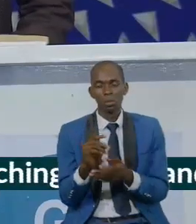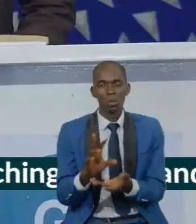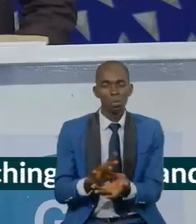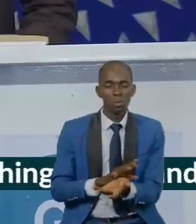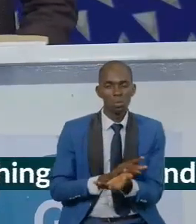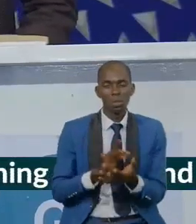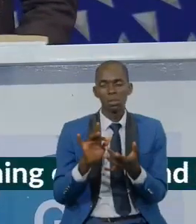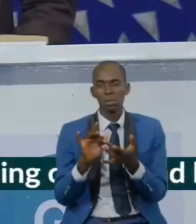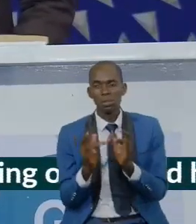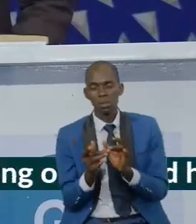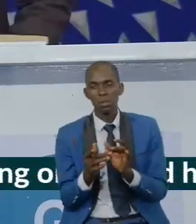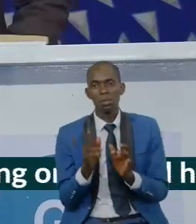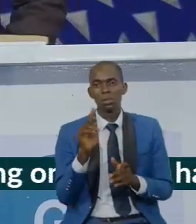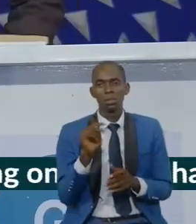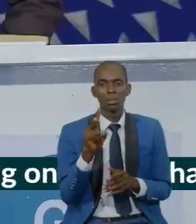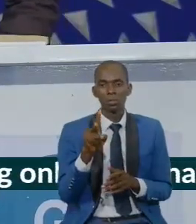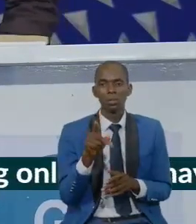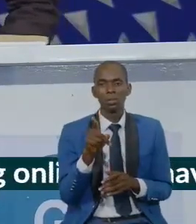address.